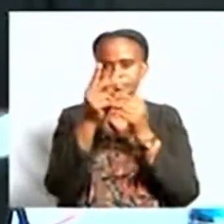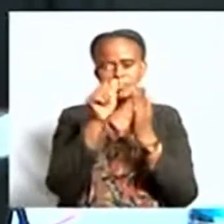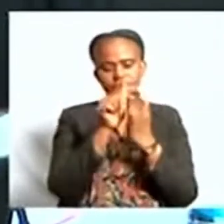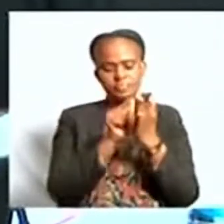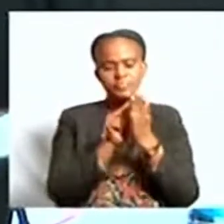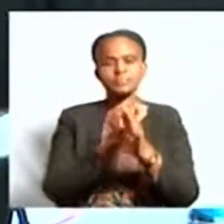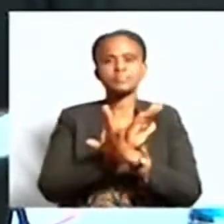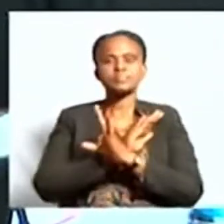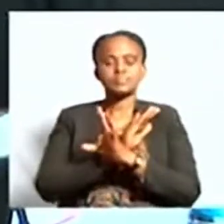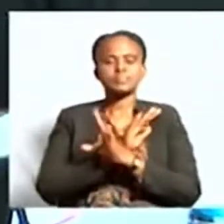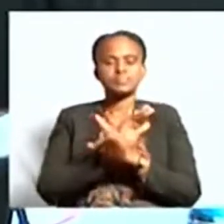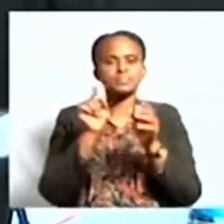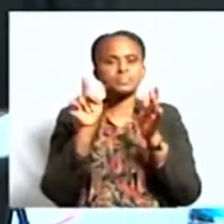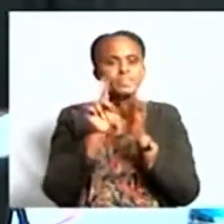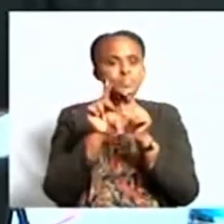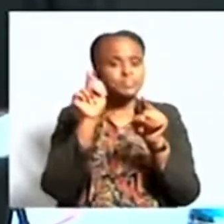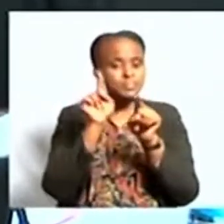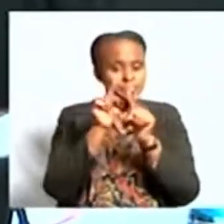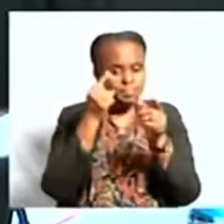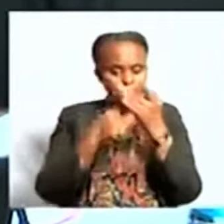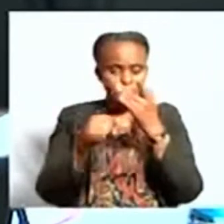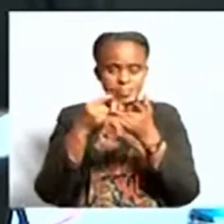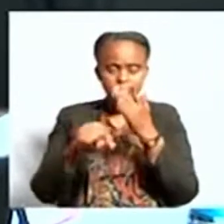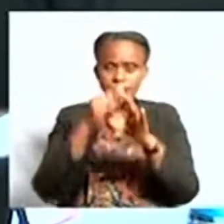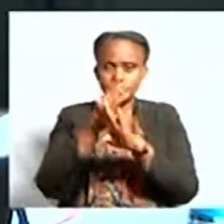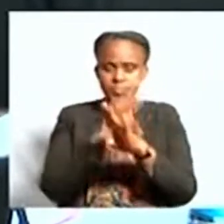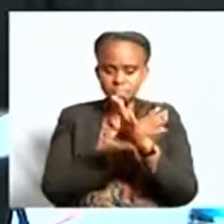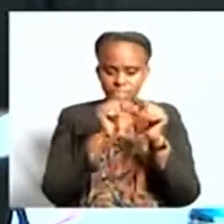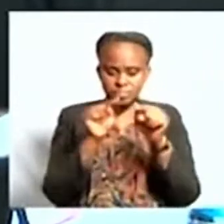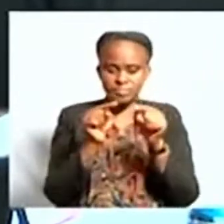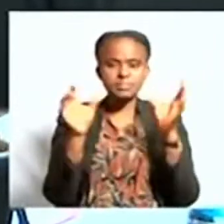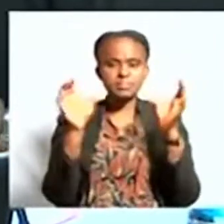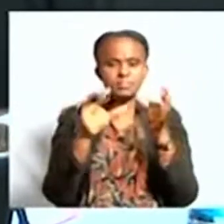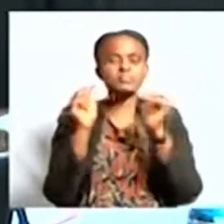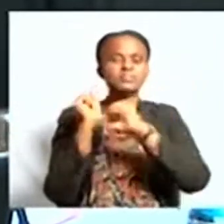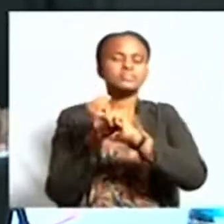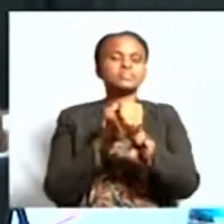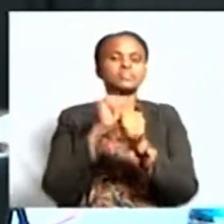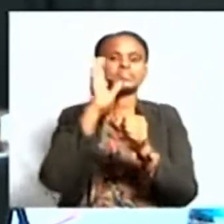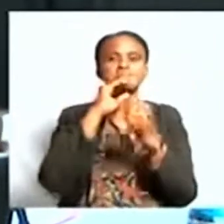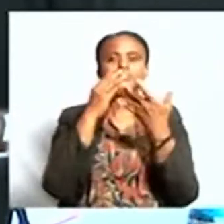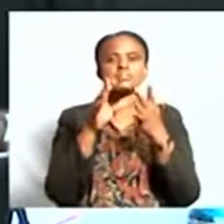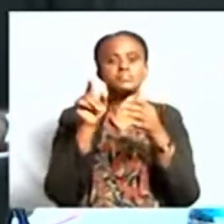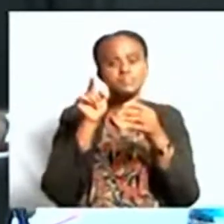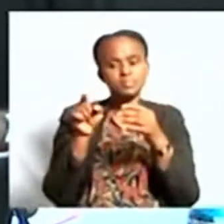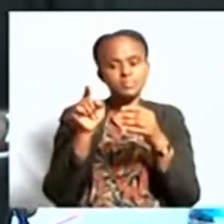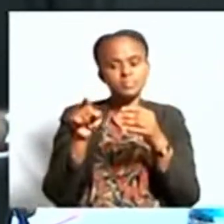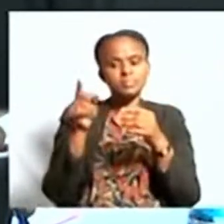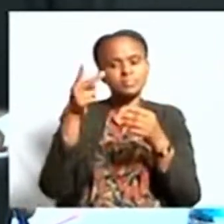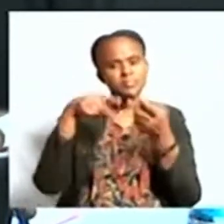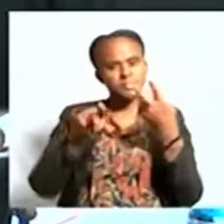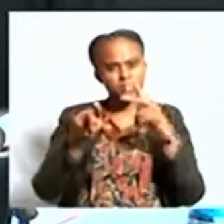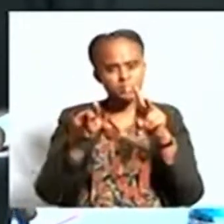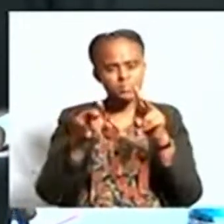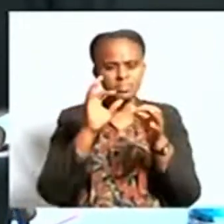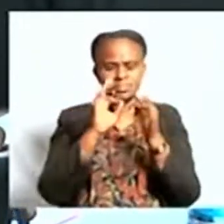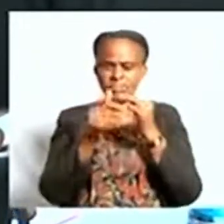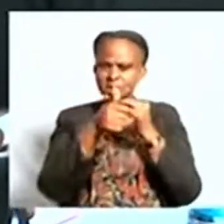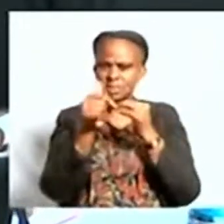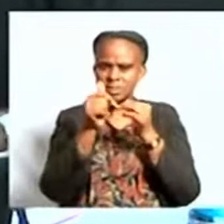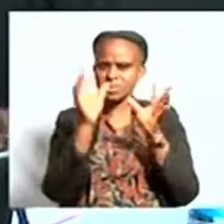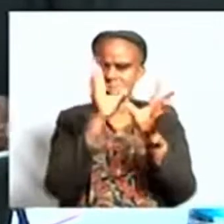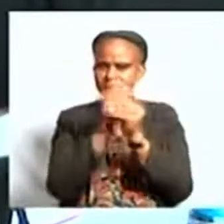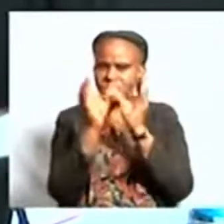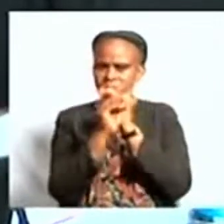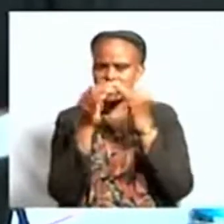Zambia, that whatever you submit before this committee are protected. However, this is a double-edged sword. If you intend to